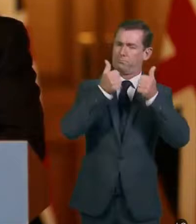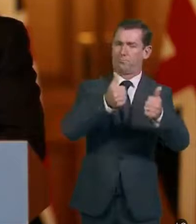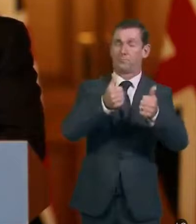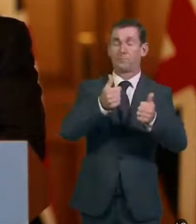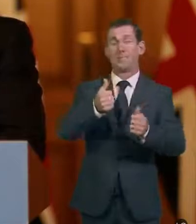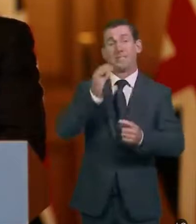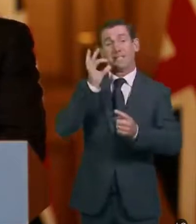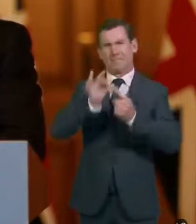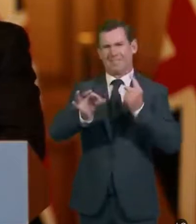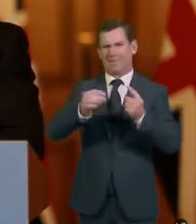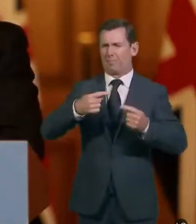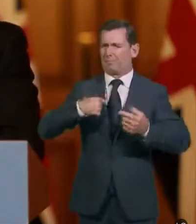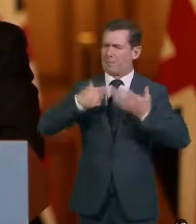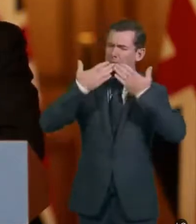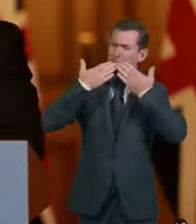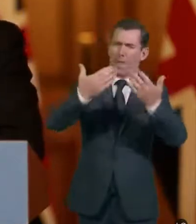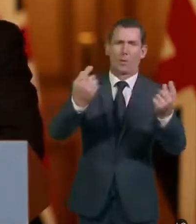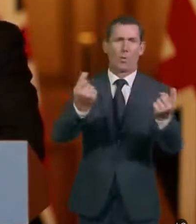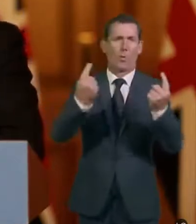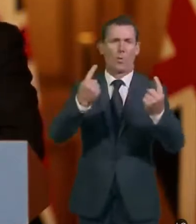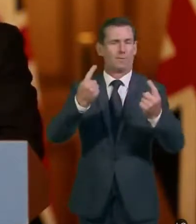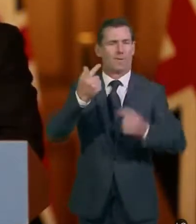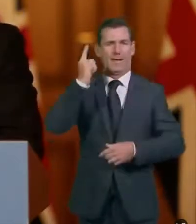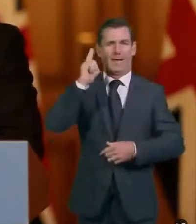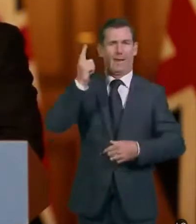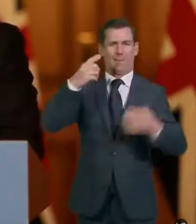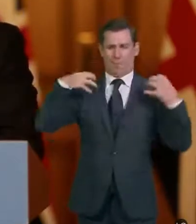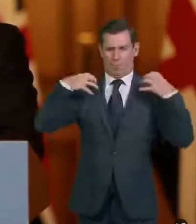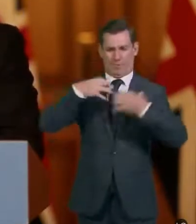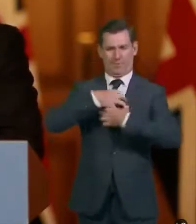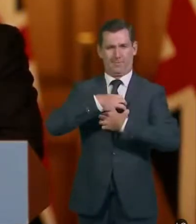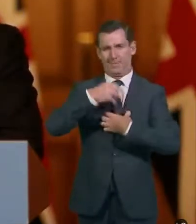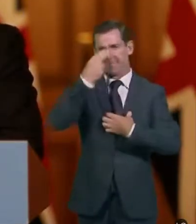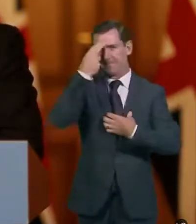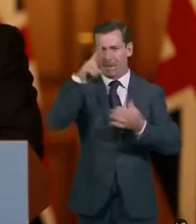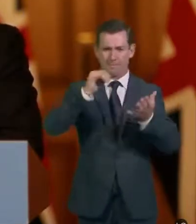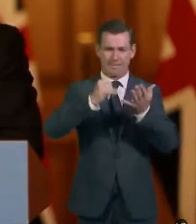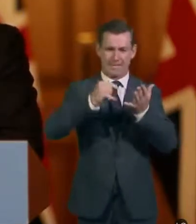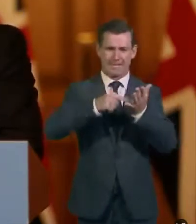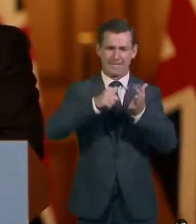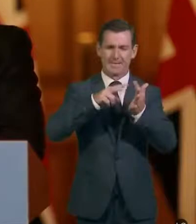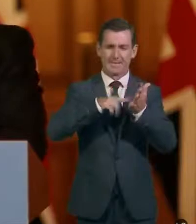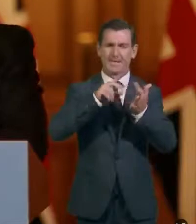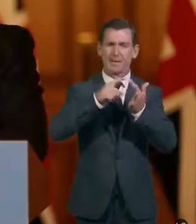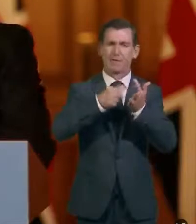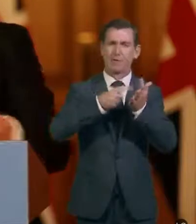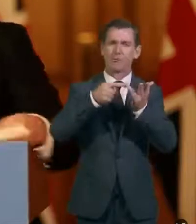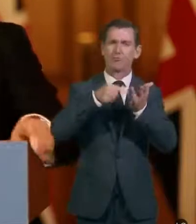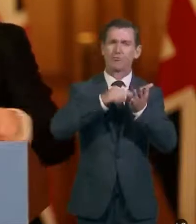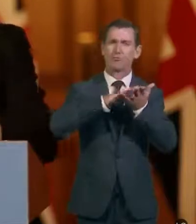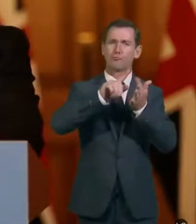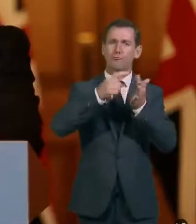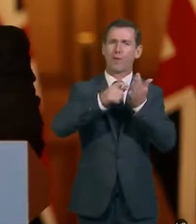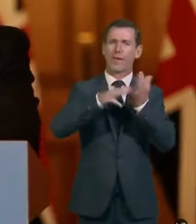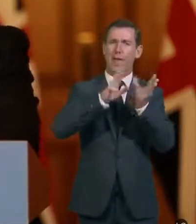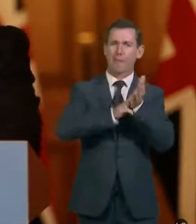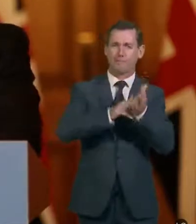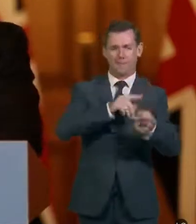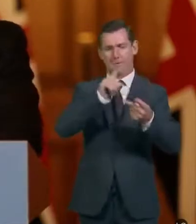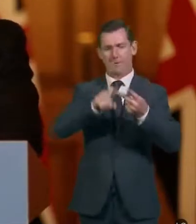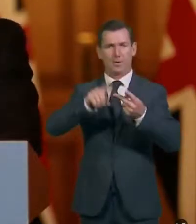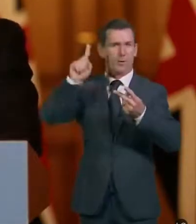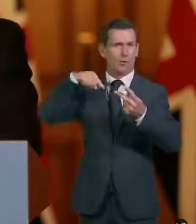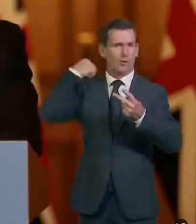Steve Rotherham in Merseyside, Sadiq Khan in London, and local leaders in Lancashire who have worked constructively with